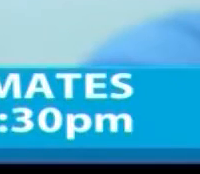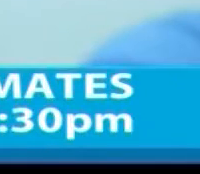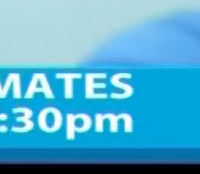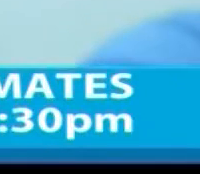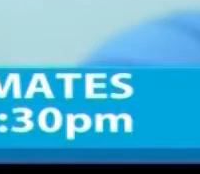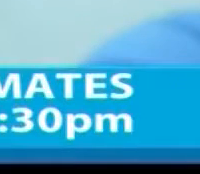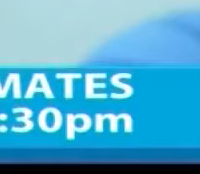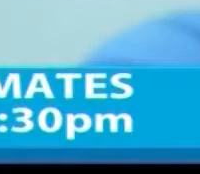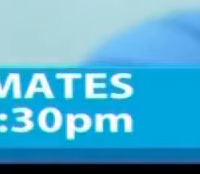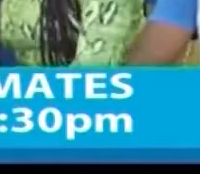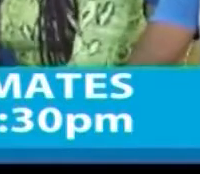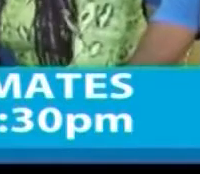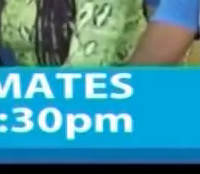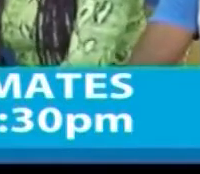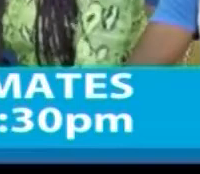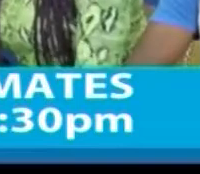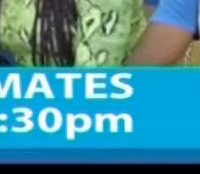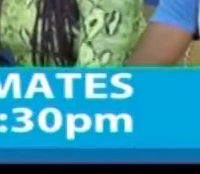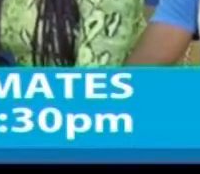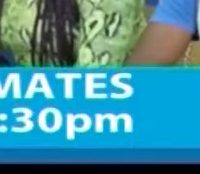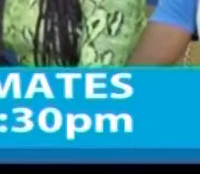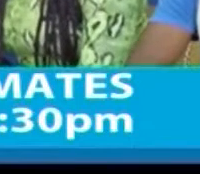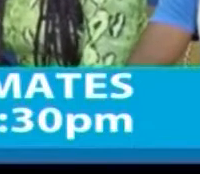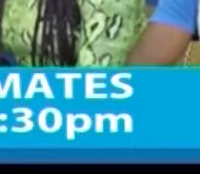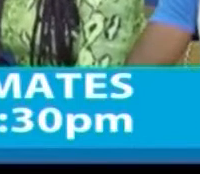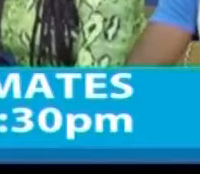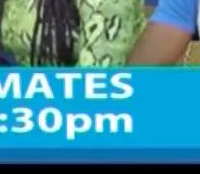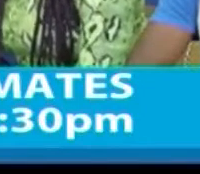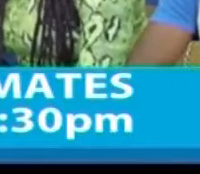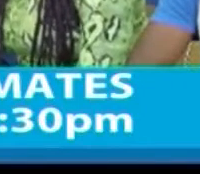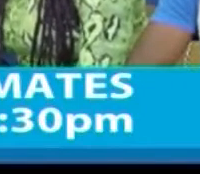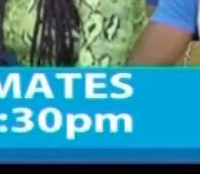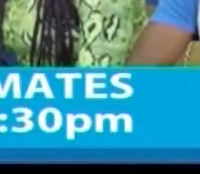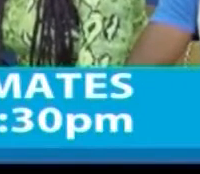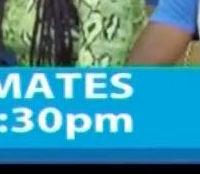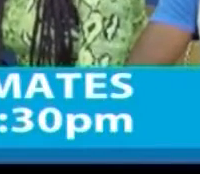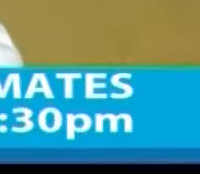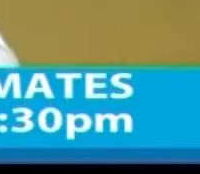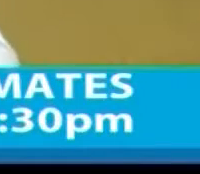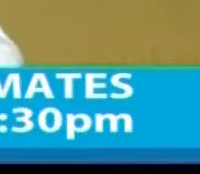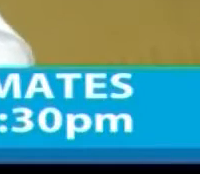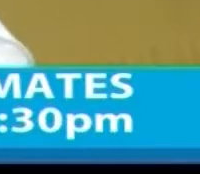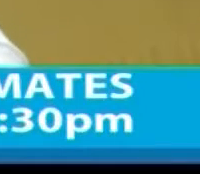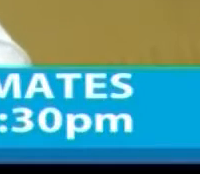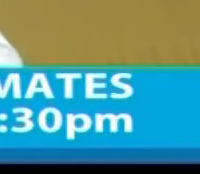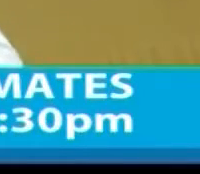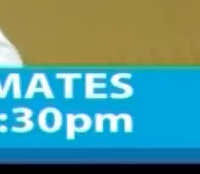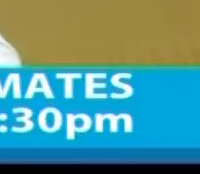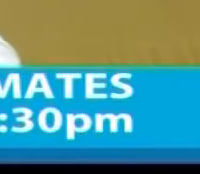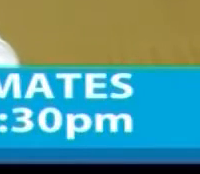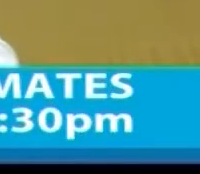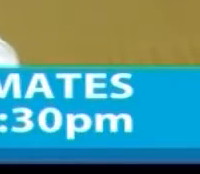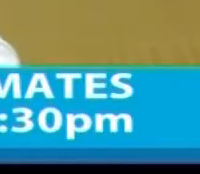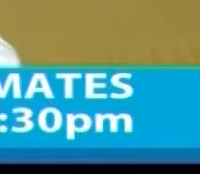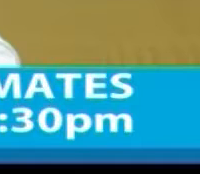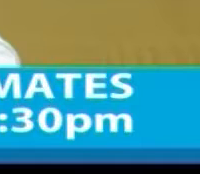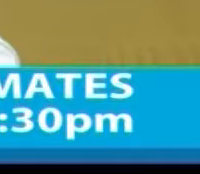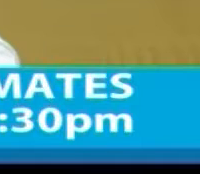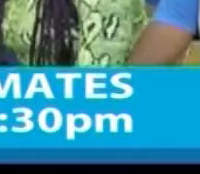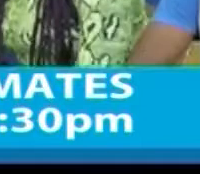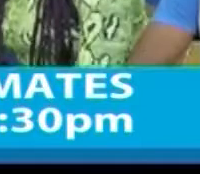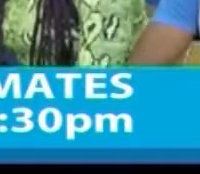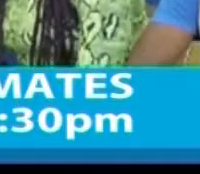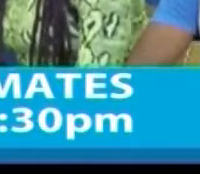wish I could do that. If you ask any man if he has gossiped before, he will answer with a